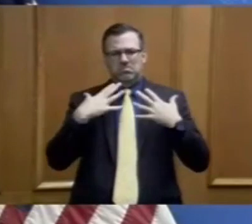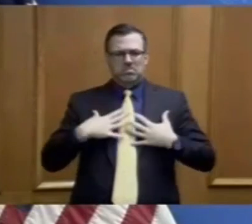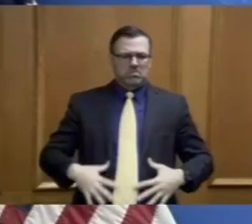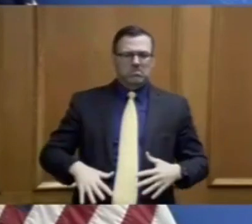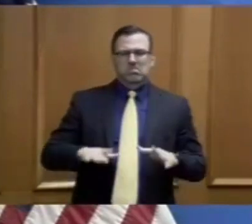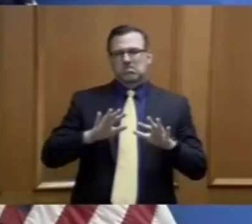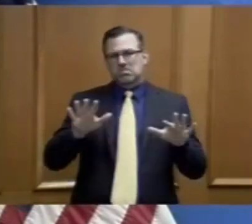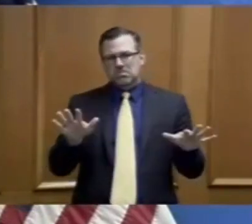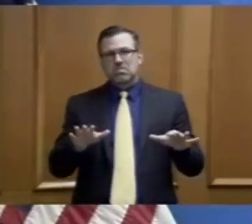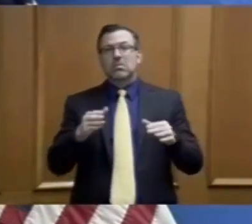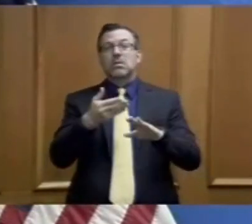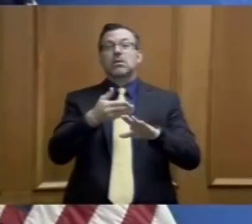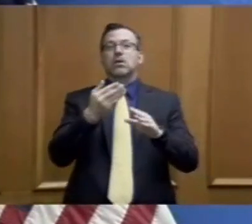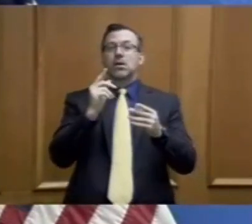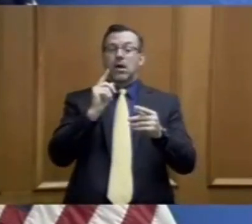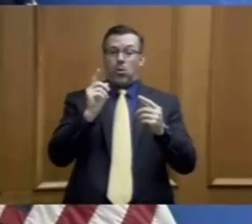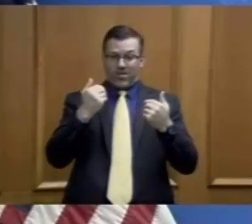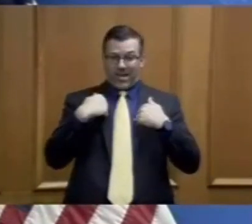open.